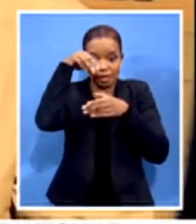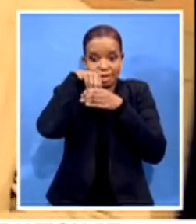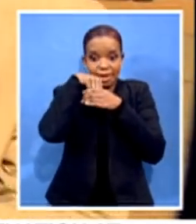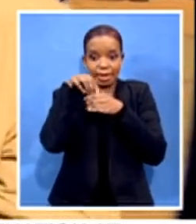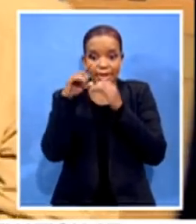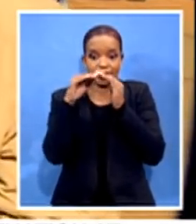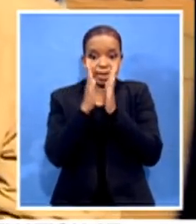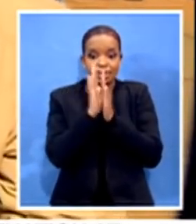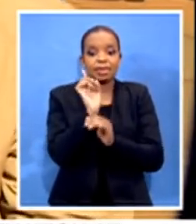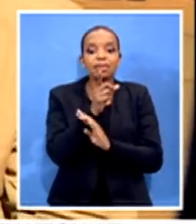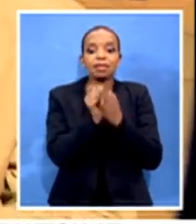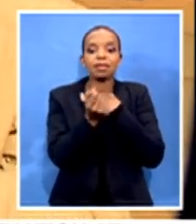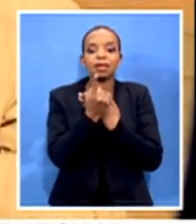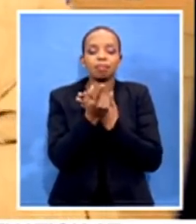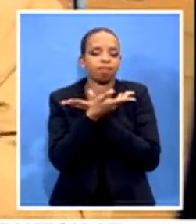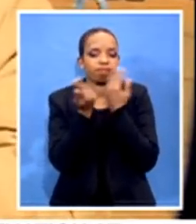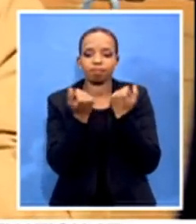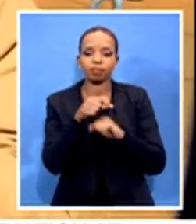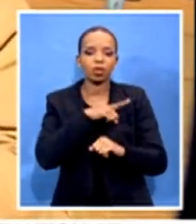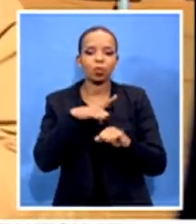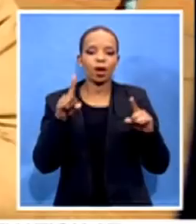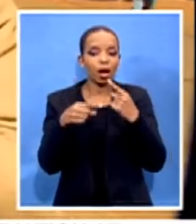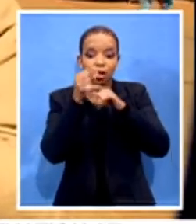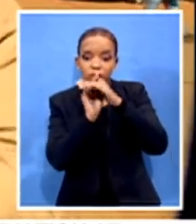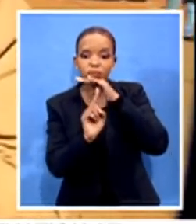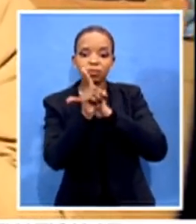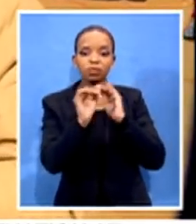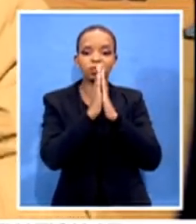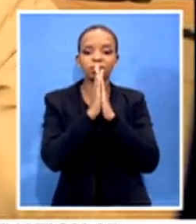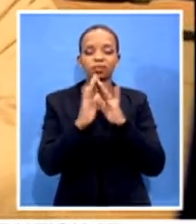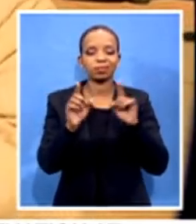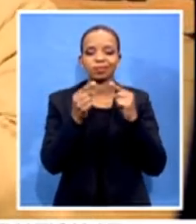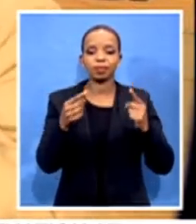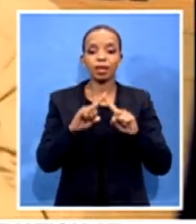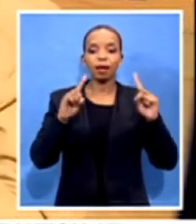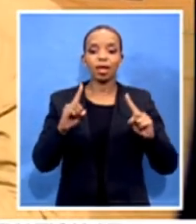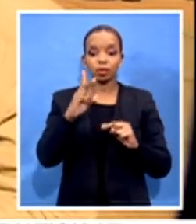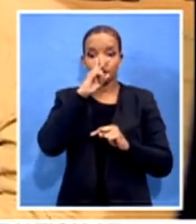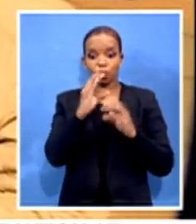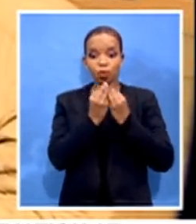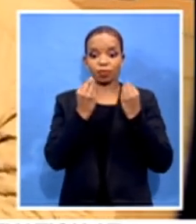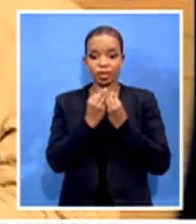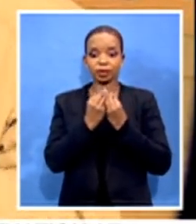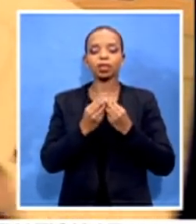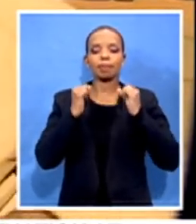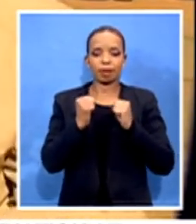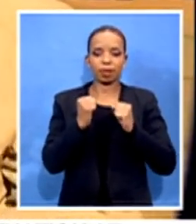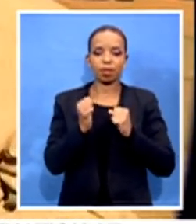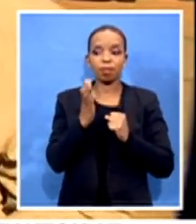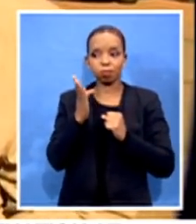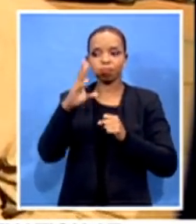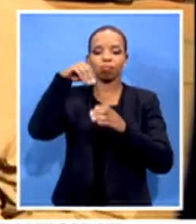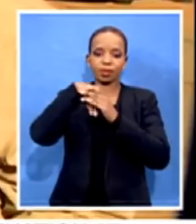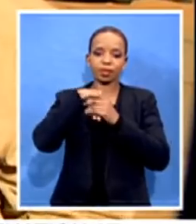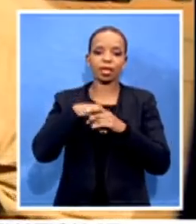inside, because we can't go inside. But from the look of things, the task force that went inside, they are still inside now. So outside, as